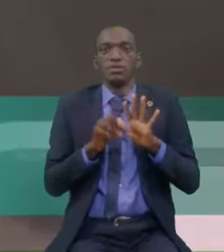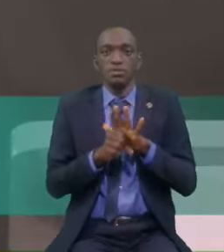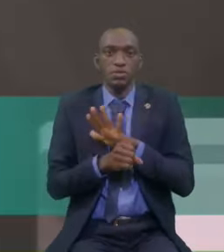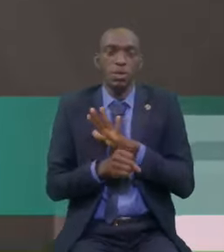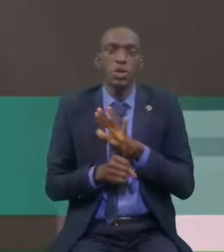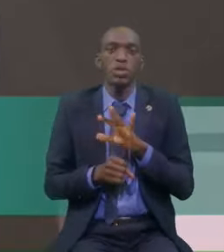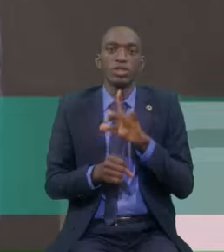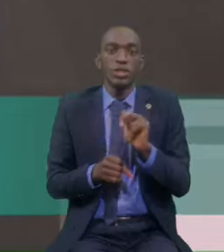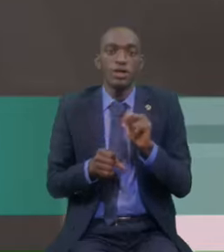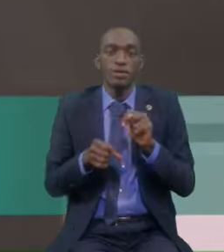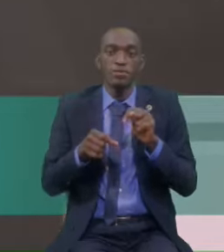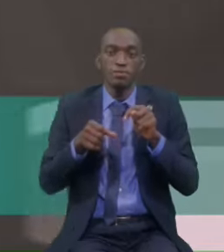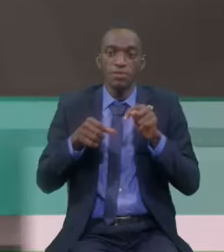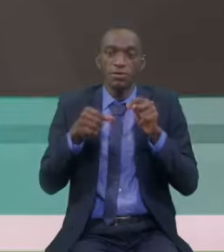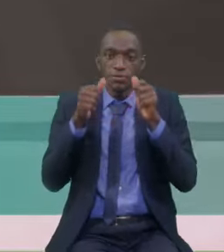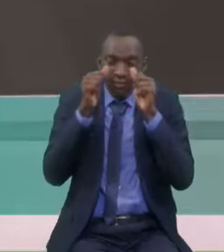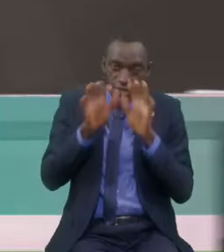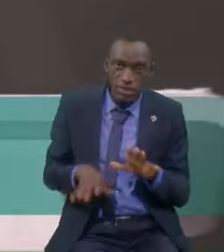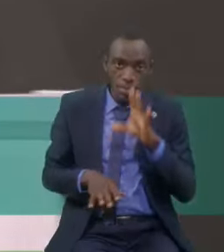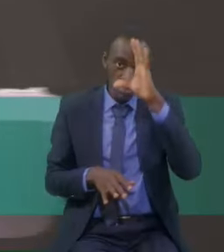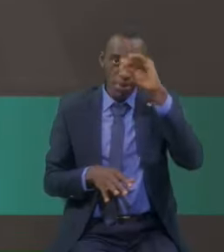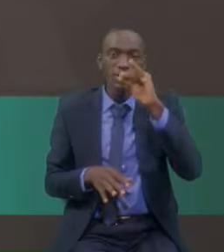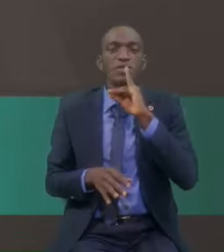is a fearful man. The secret of